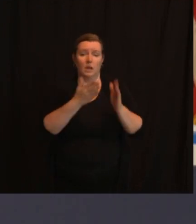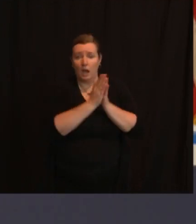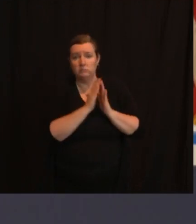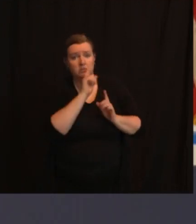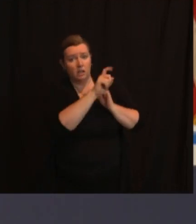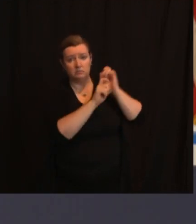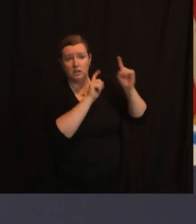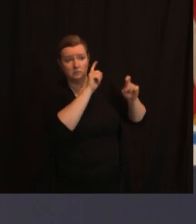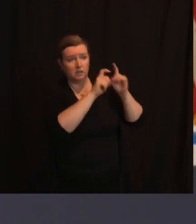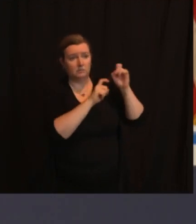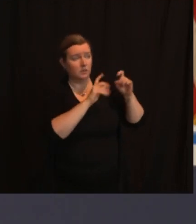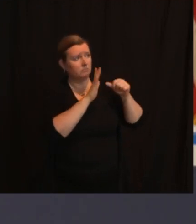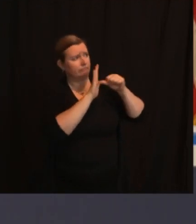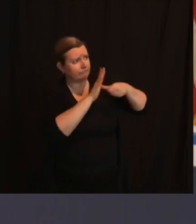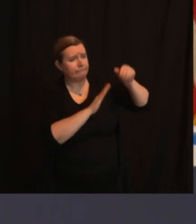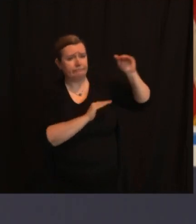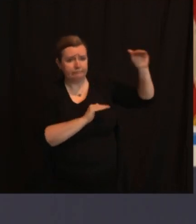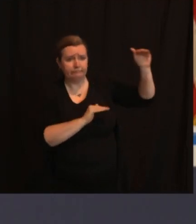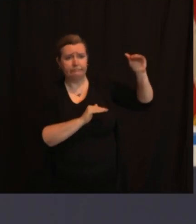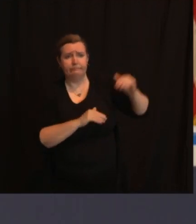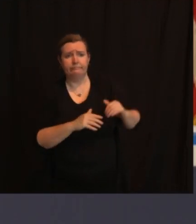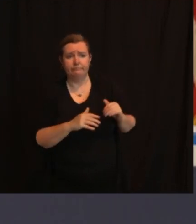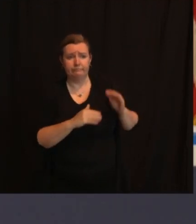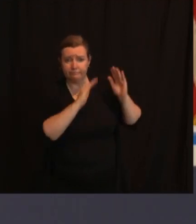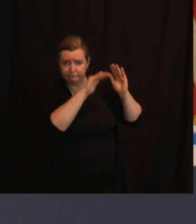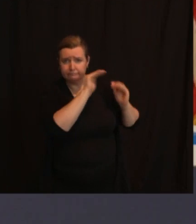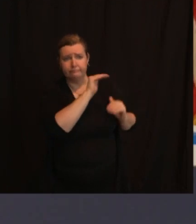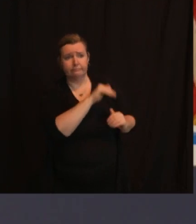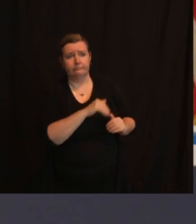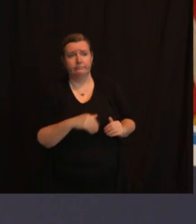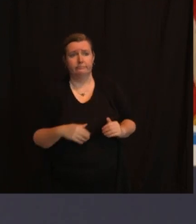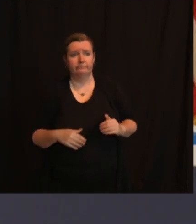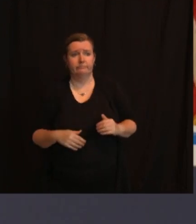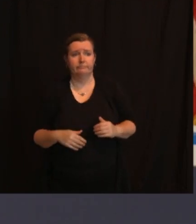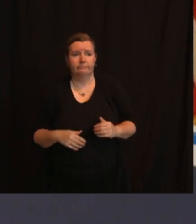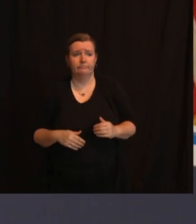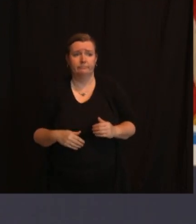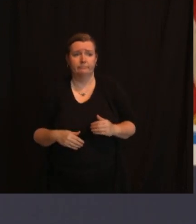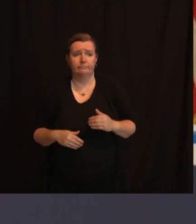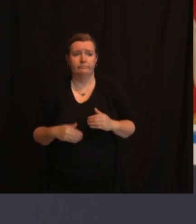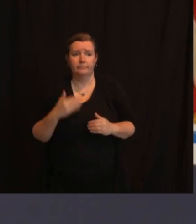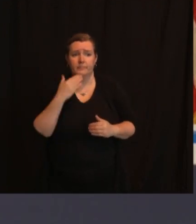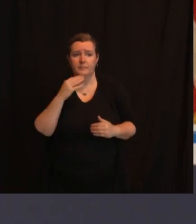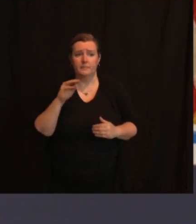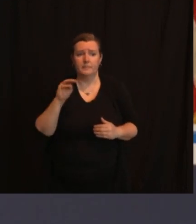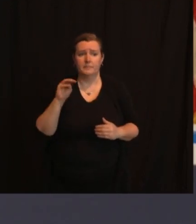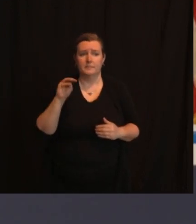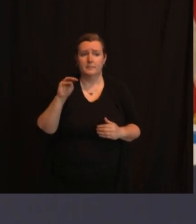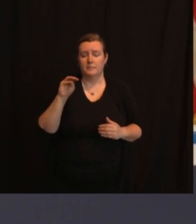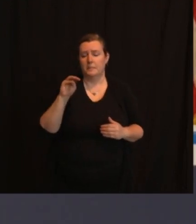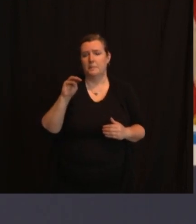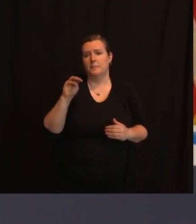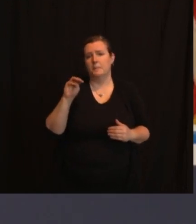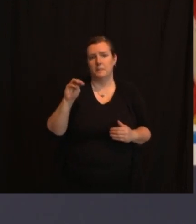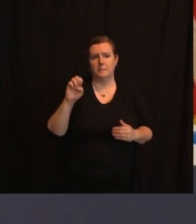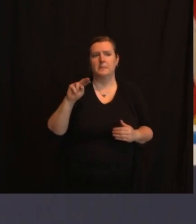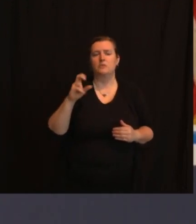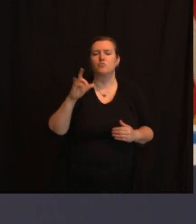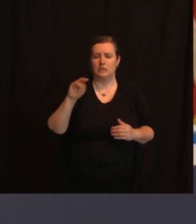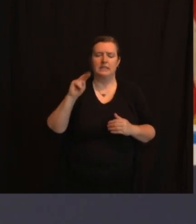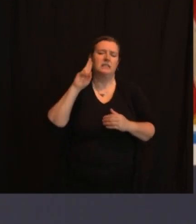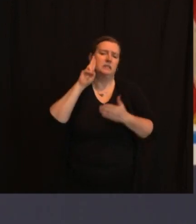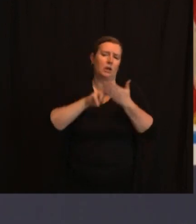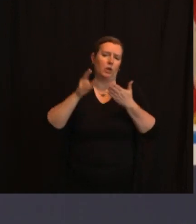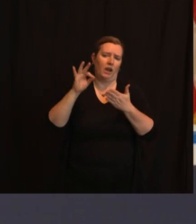on the phones. In particular, I want to thank Secretary Mnuchin. Gerbera, I would just broaden Elise's question to not